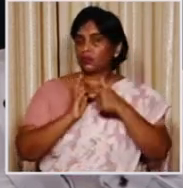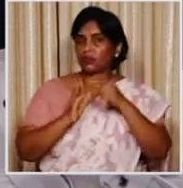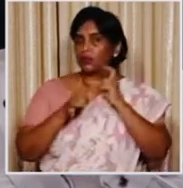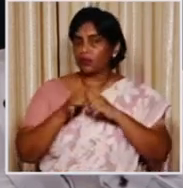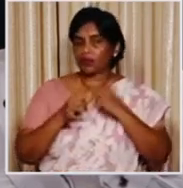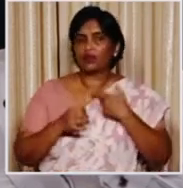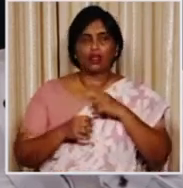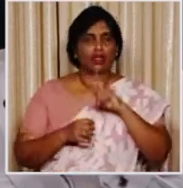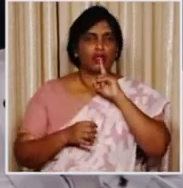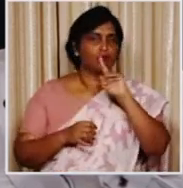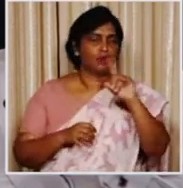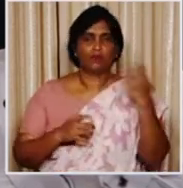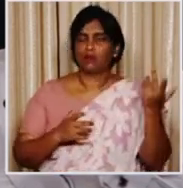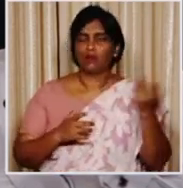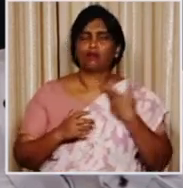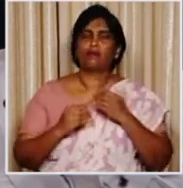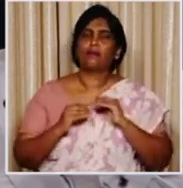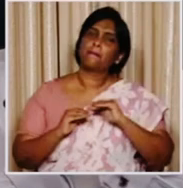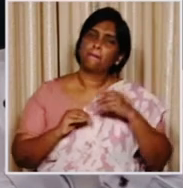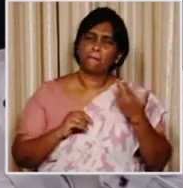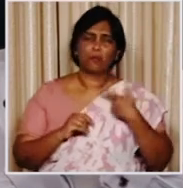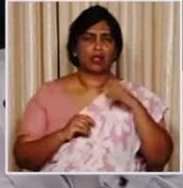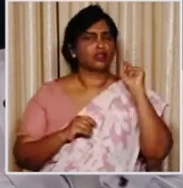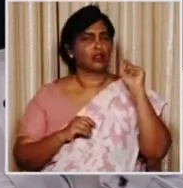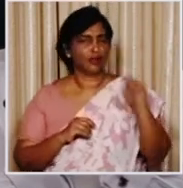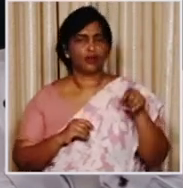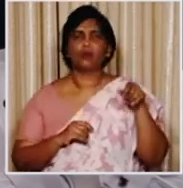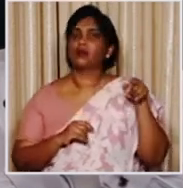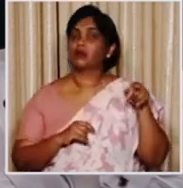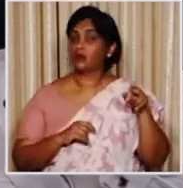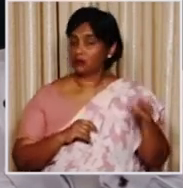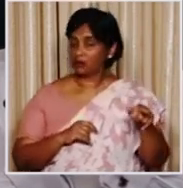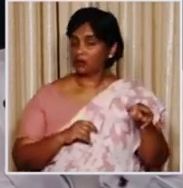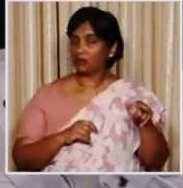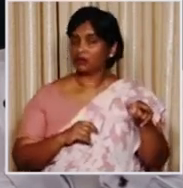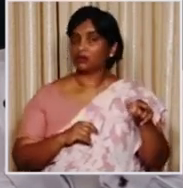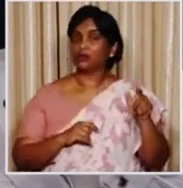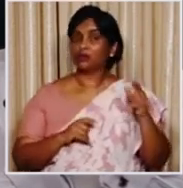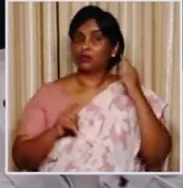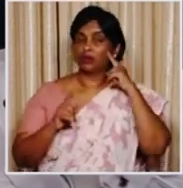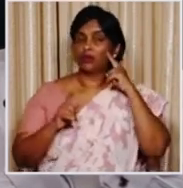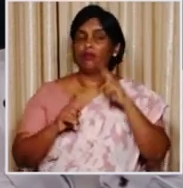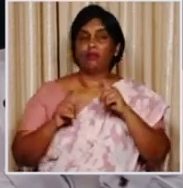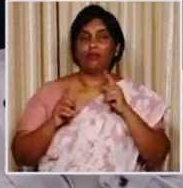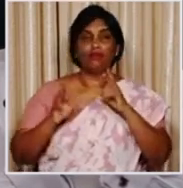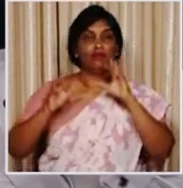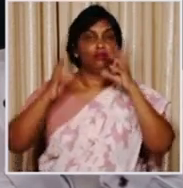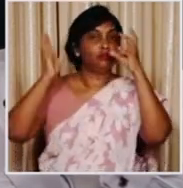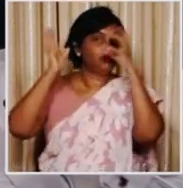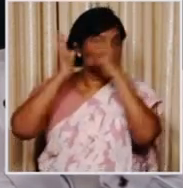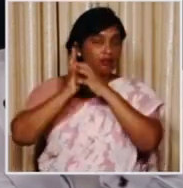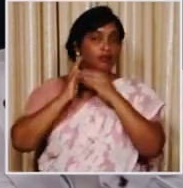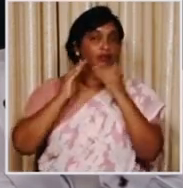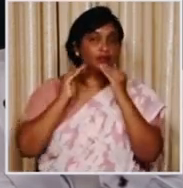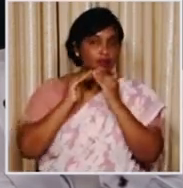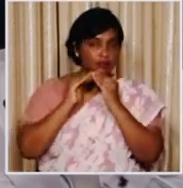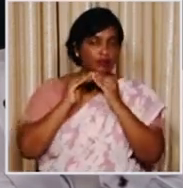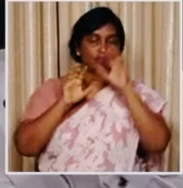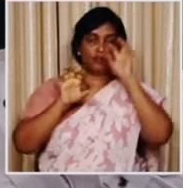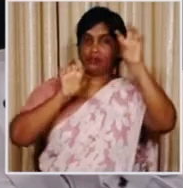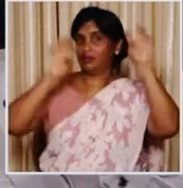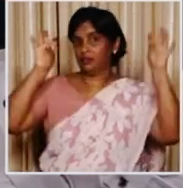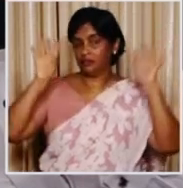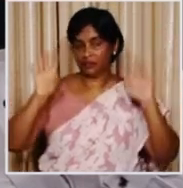asked. Thereafter they said that they fix it in houses where they stay. Eke anne, nidana kamare